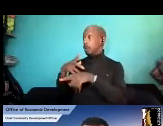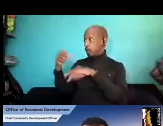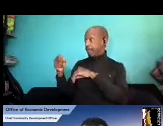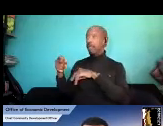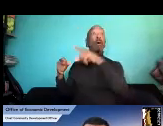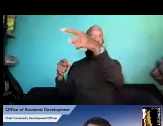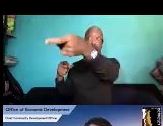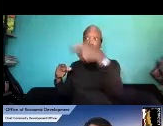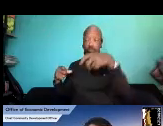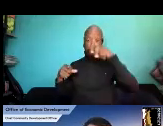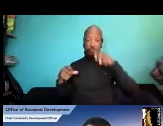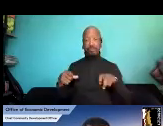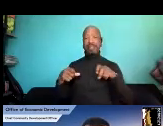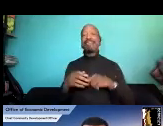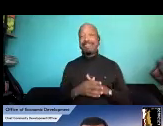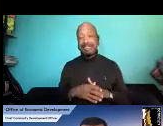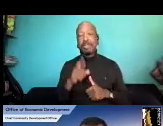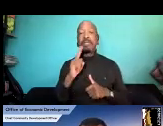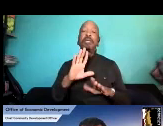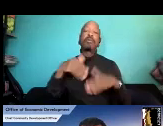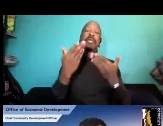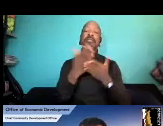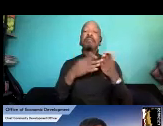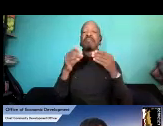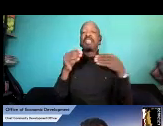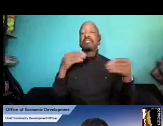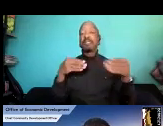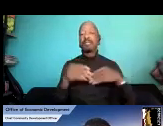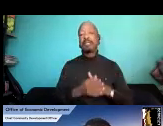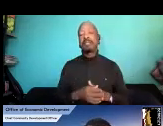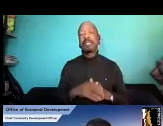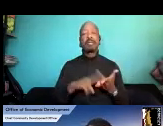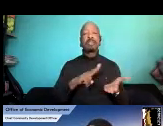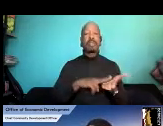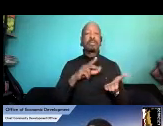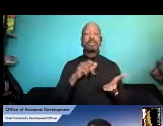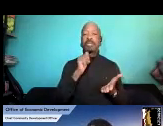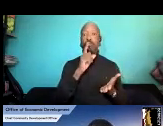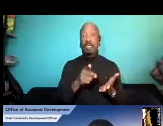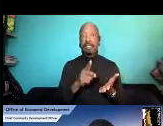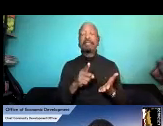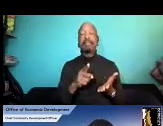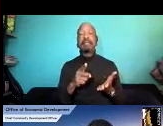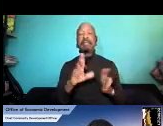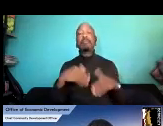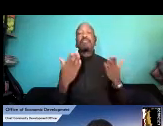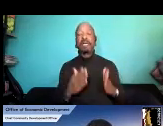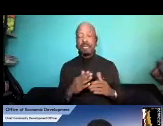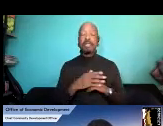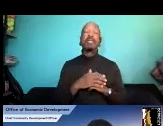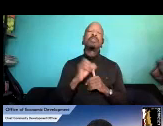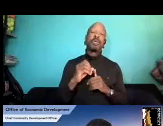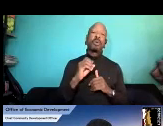and allows some flexibility that usually contracts don't provide. Number three, we're including the creation